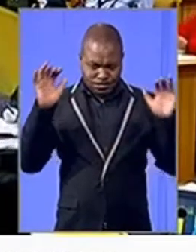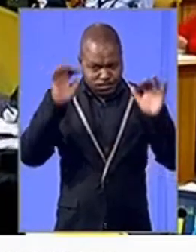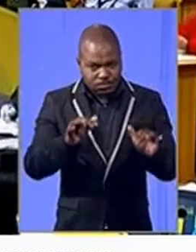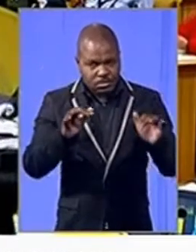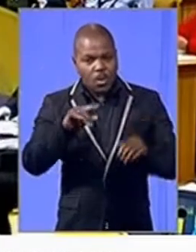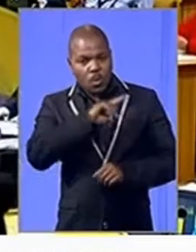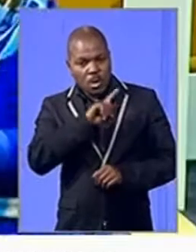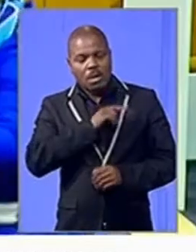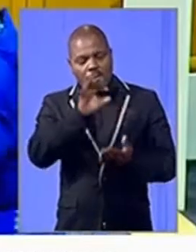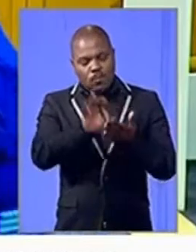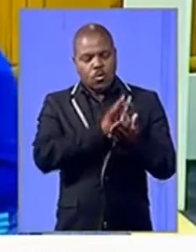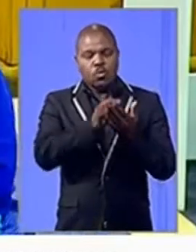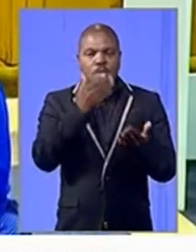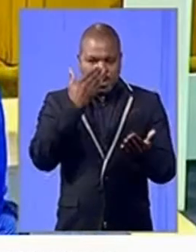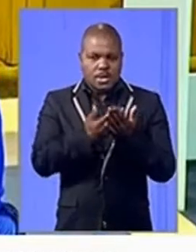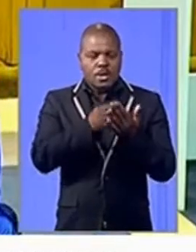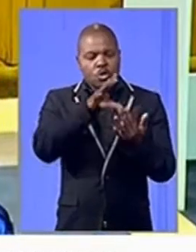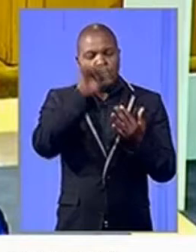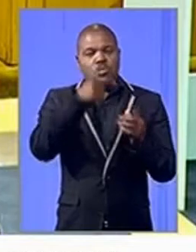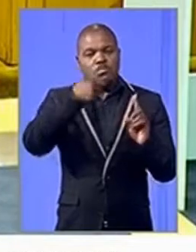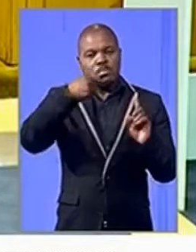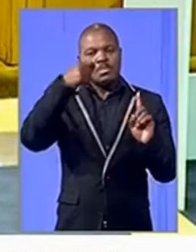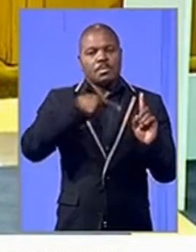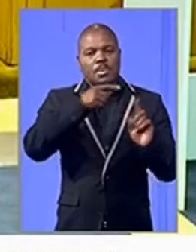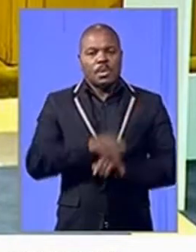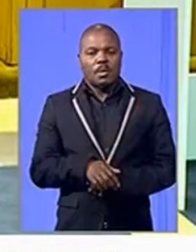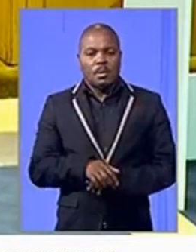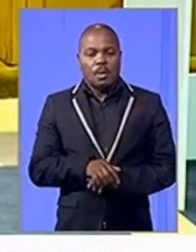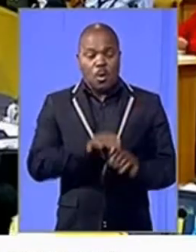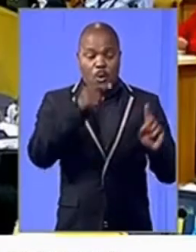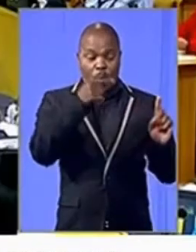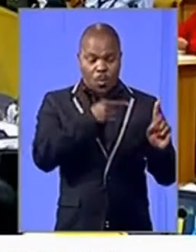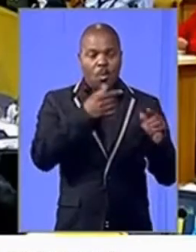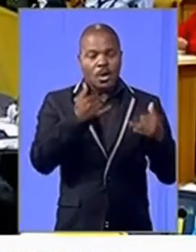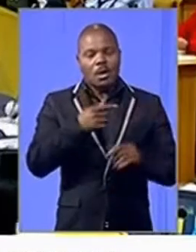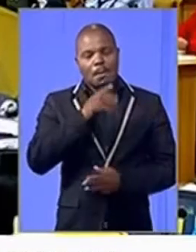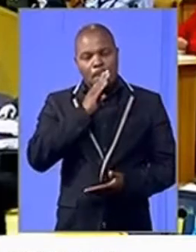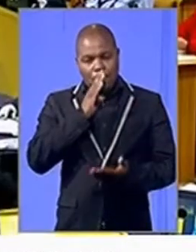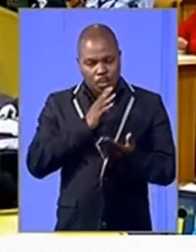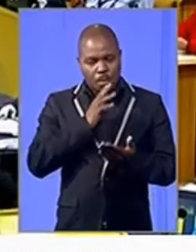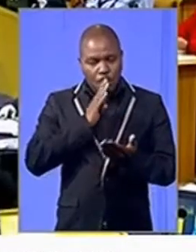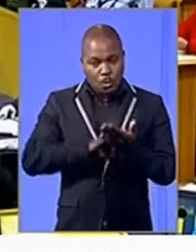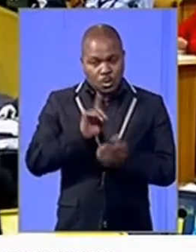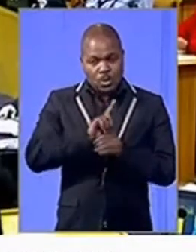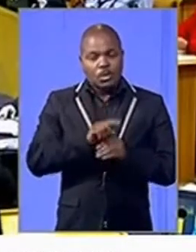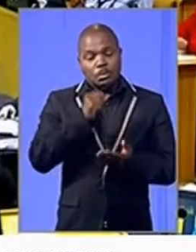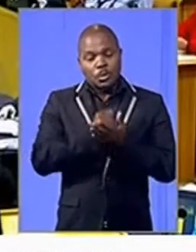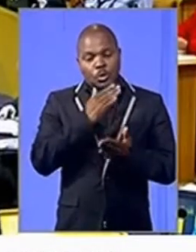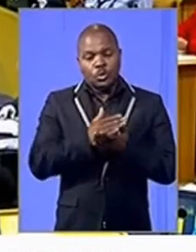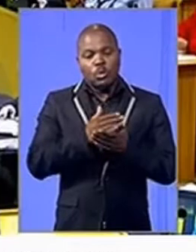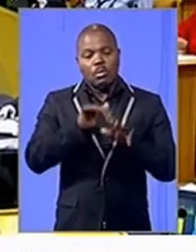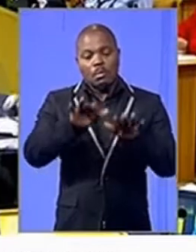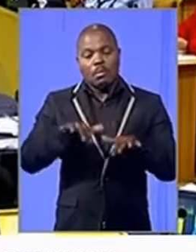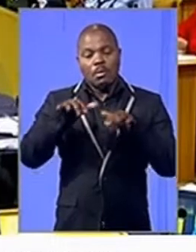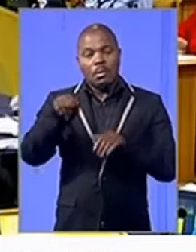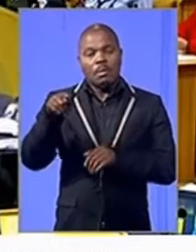hore ba be le kabelo dikgethong tsa motsamaisi wa dipuisano. Mapisa-Nqakula o ikanne ho netefatsa hore ditho tsa kabinete di tla